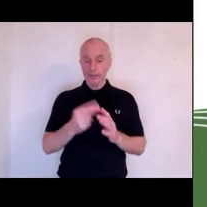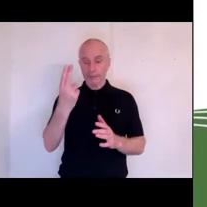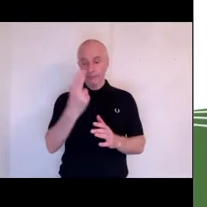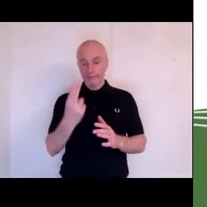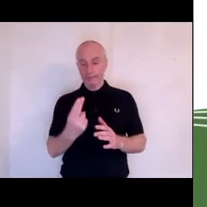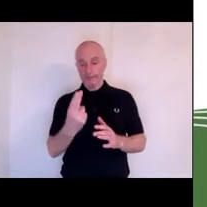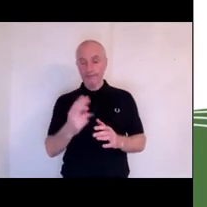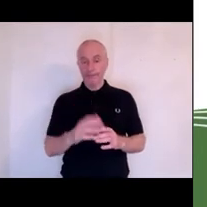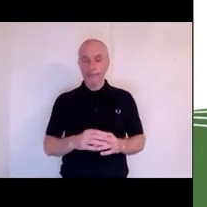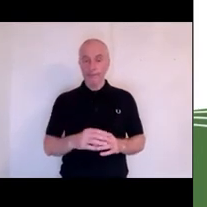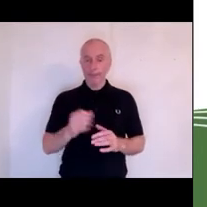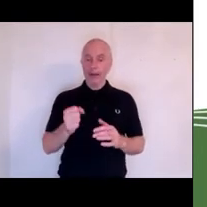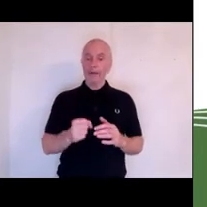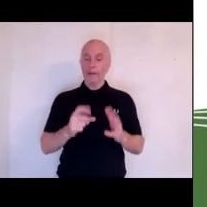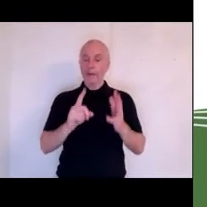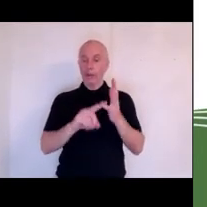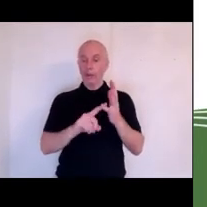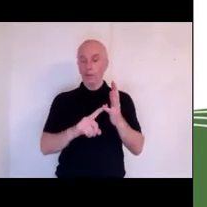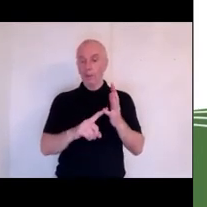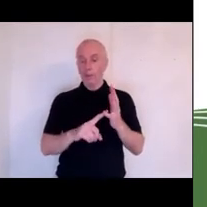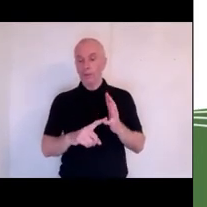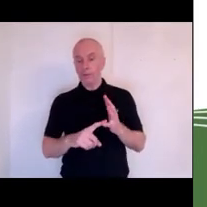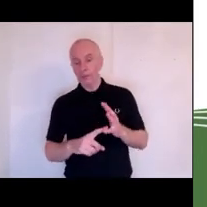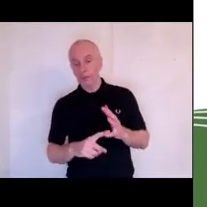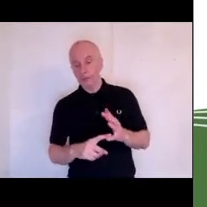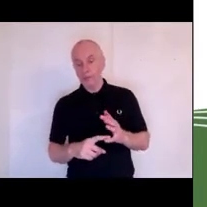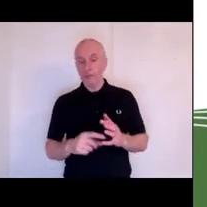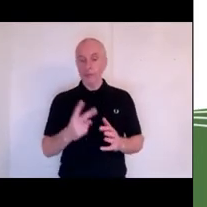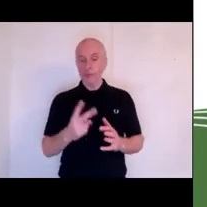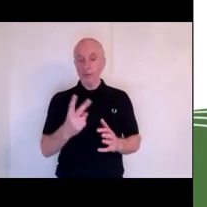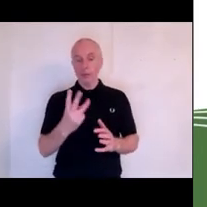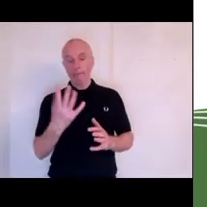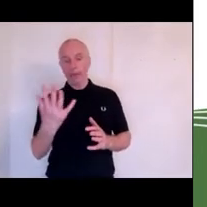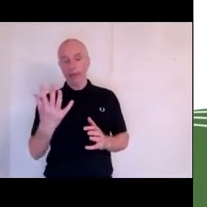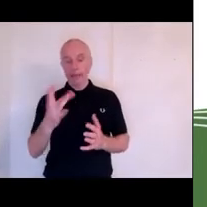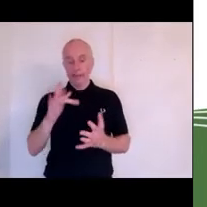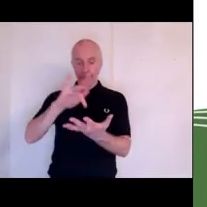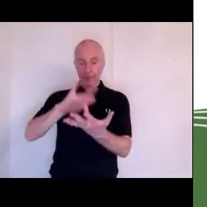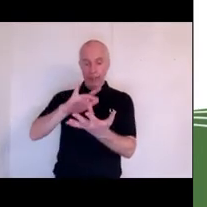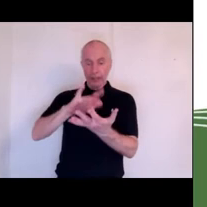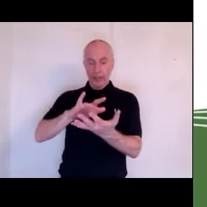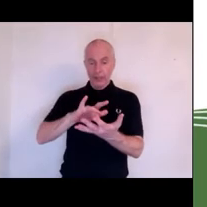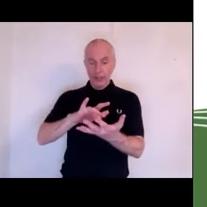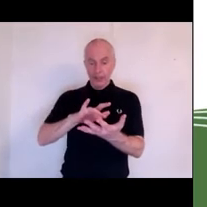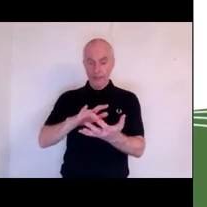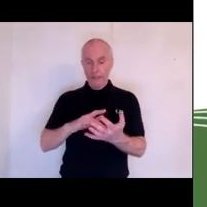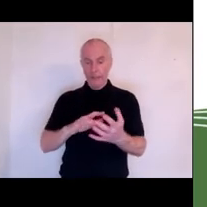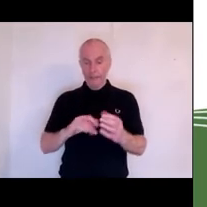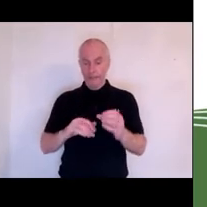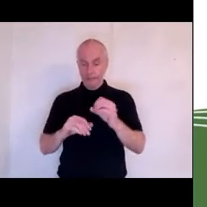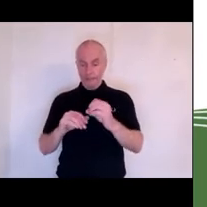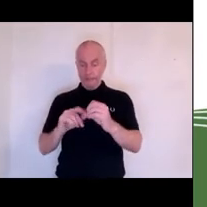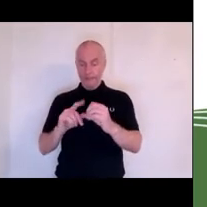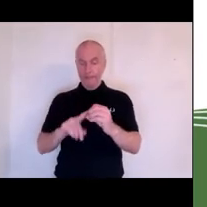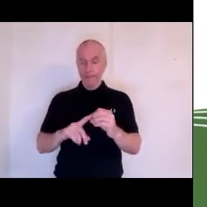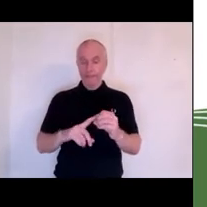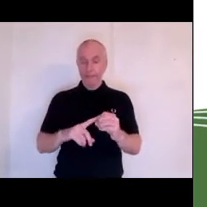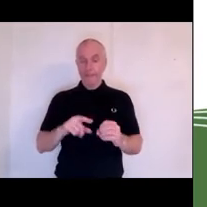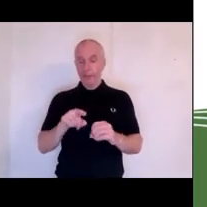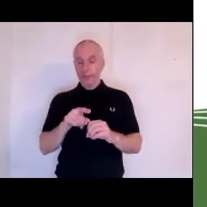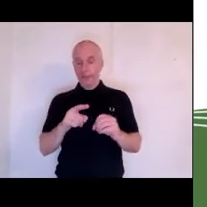our U235 nucleus in the centre. And we could see from different atoms alpha decay,